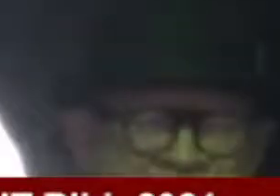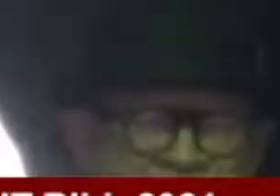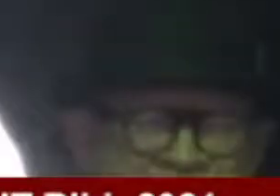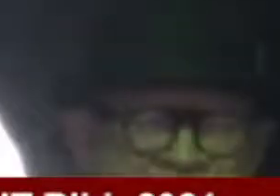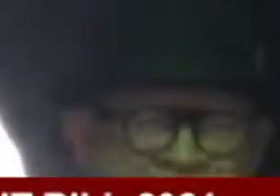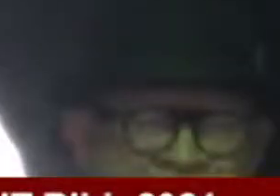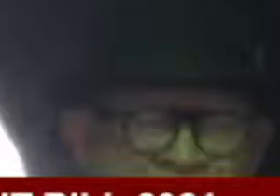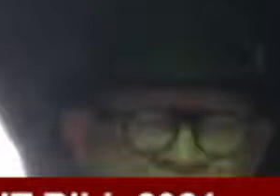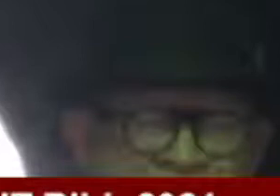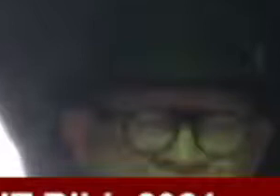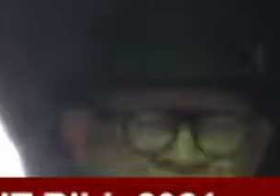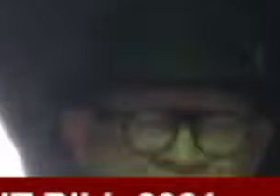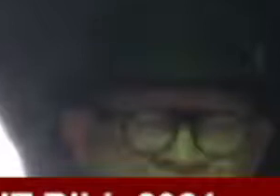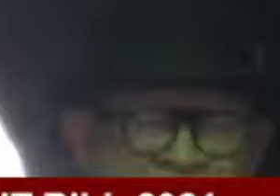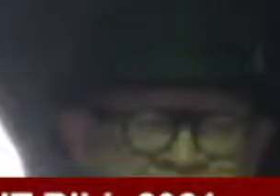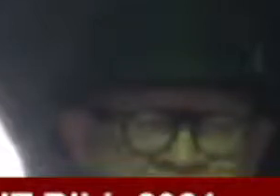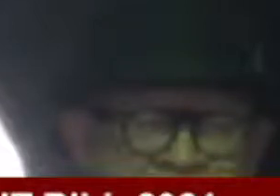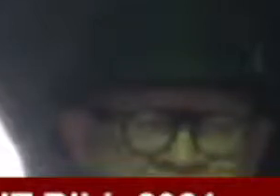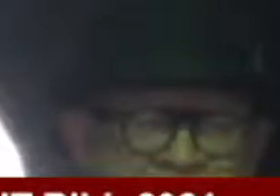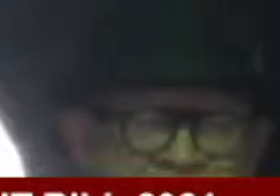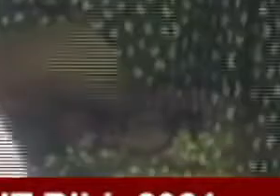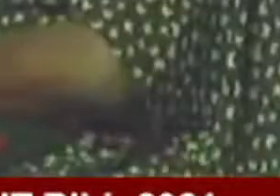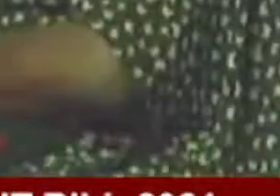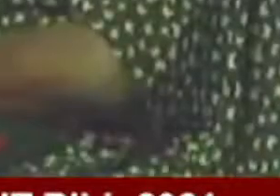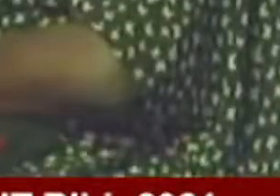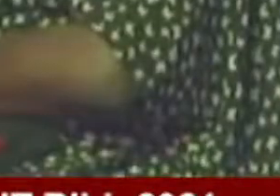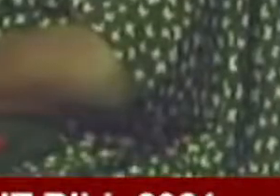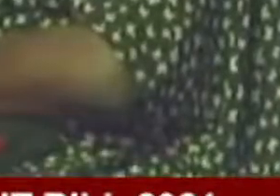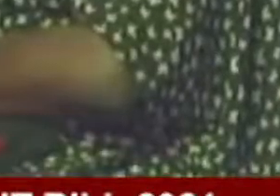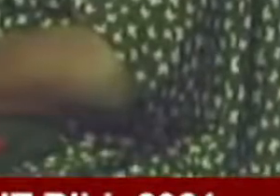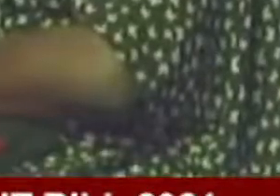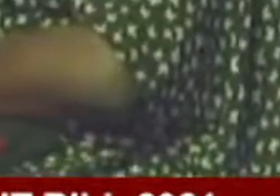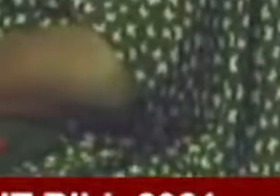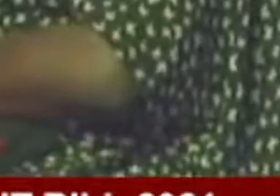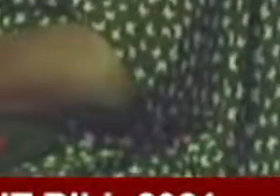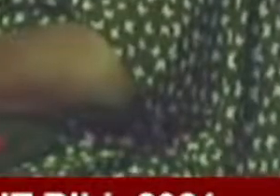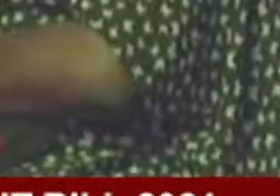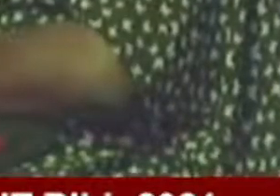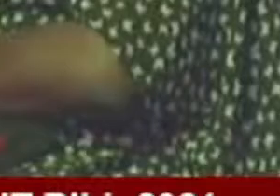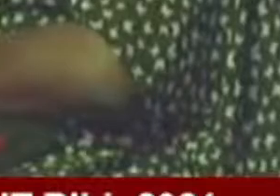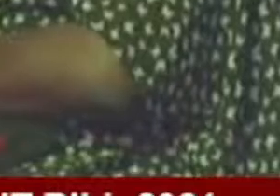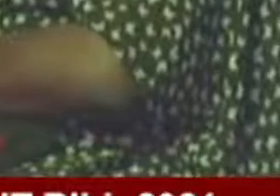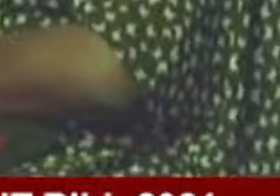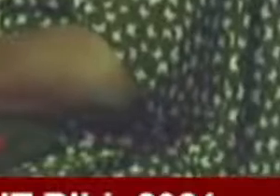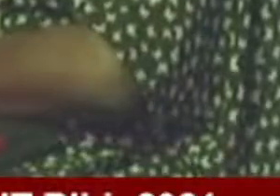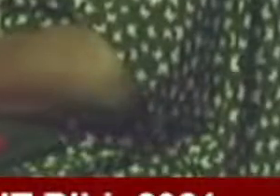he will assent to the bill. I recommend to the members of the National Assembly,